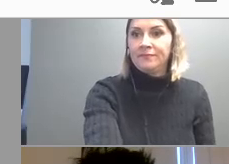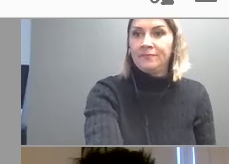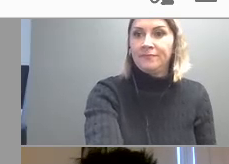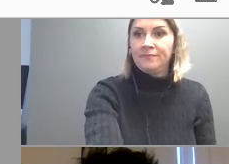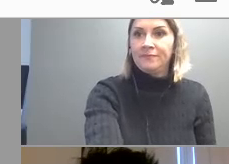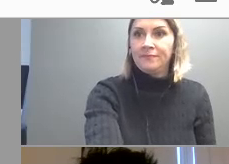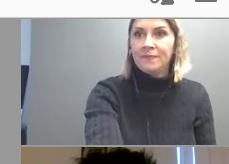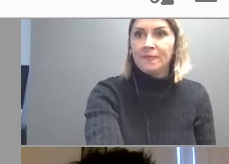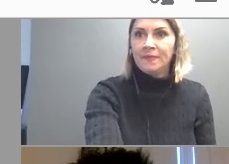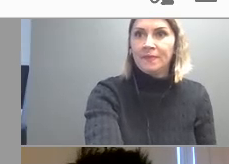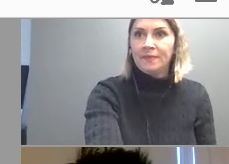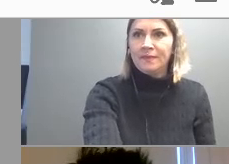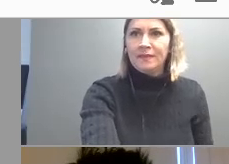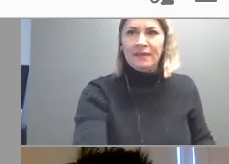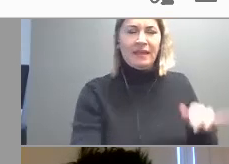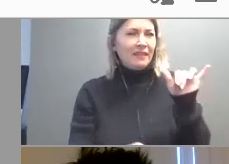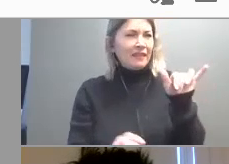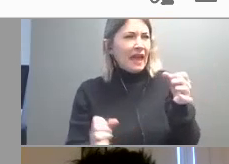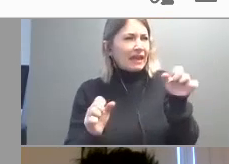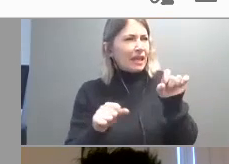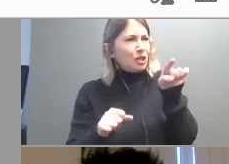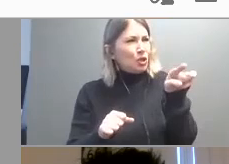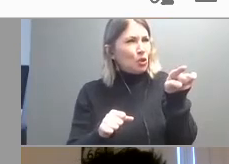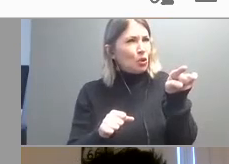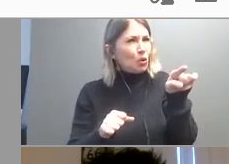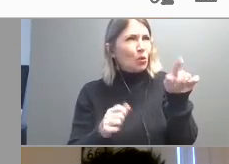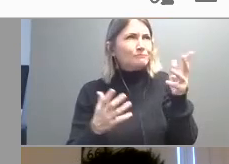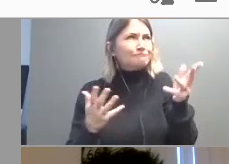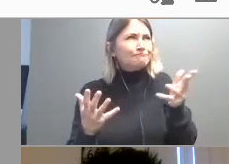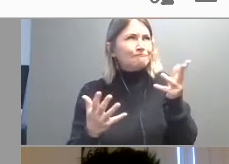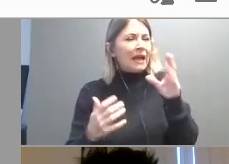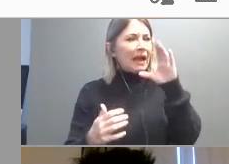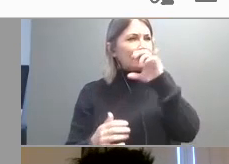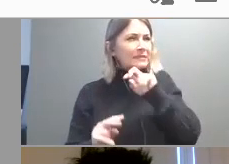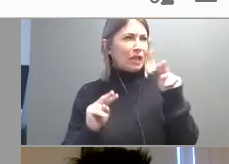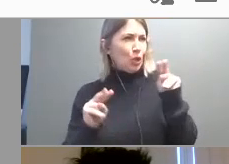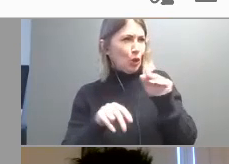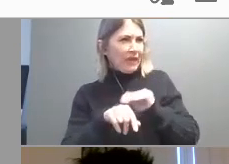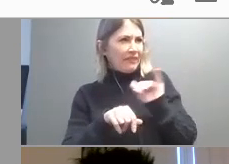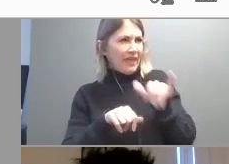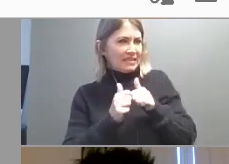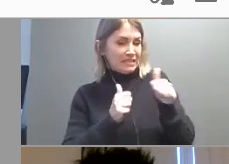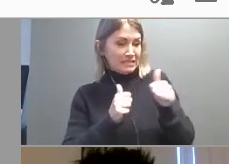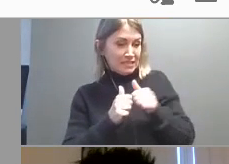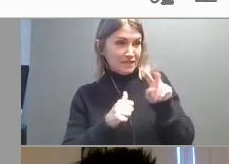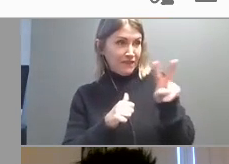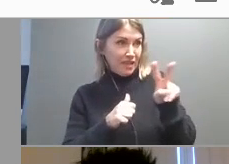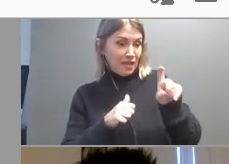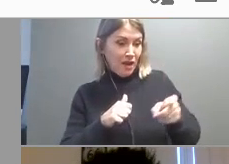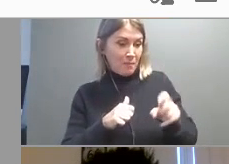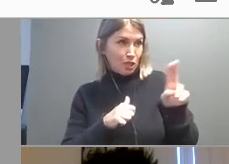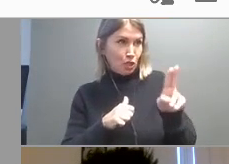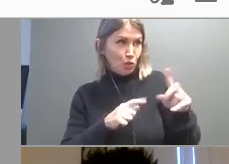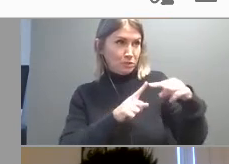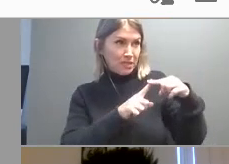that can you go a little deep? I guess I look at that distance v comma distance u